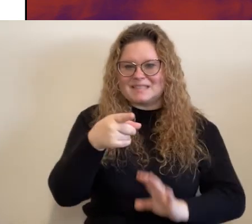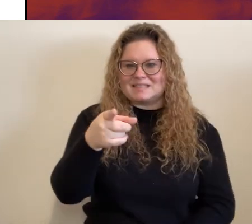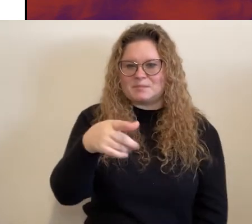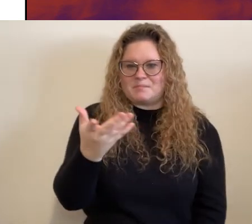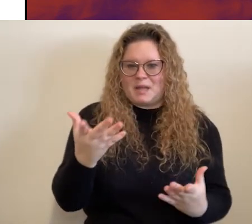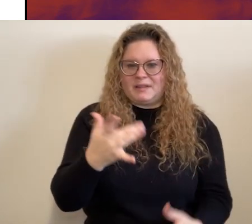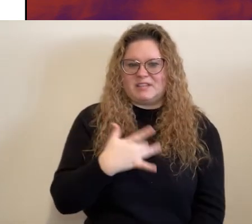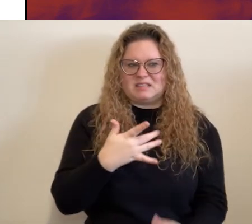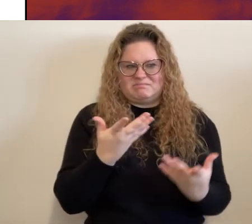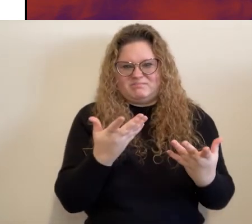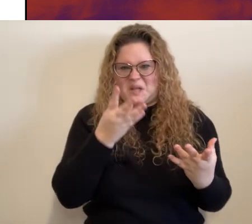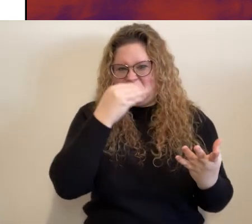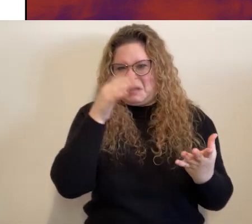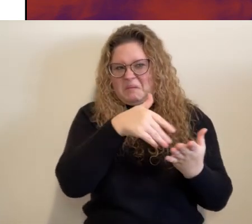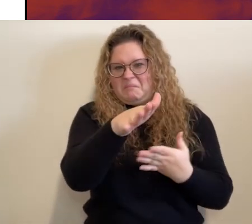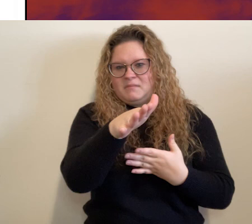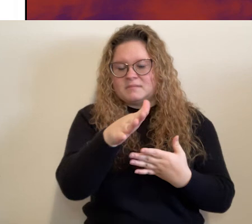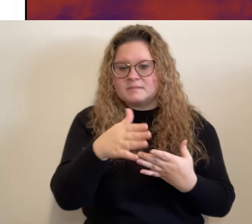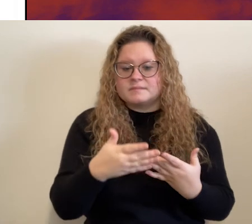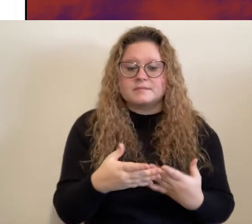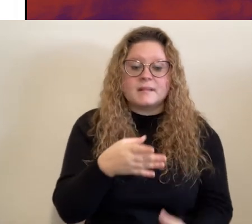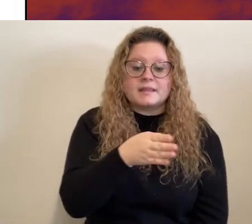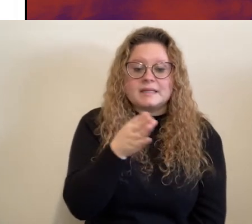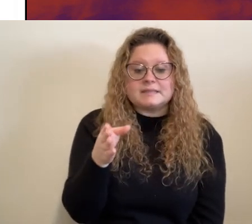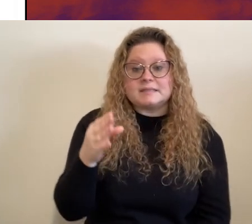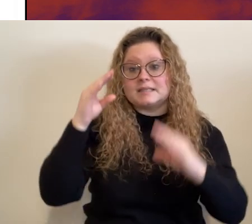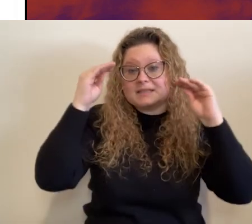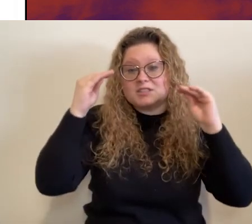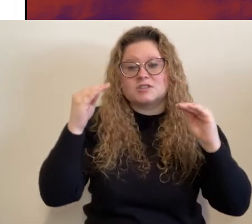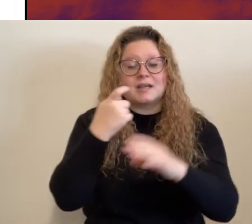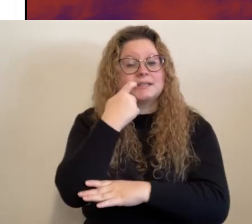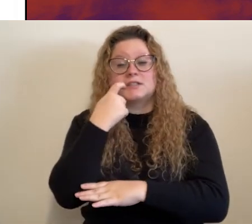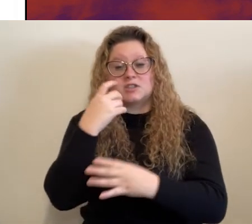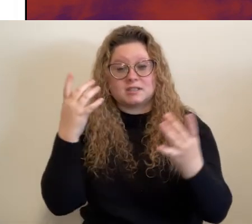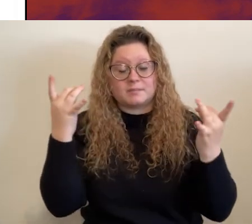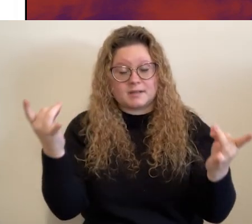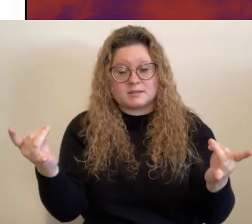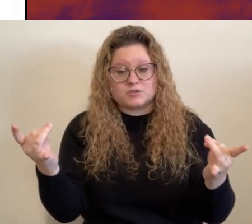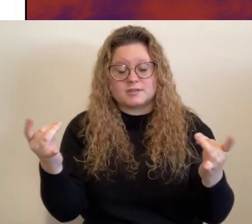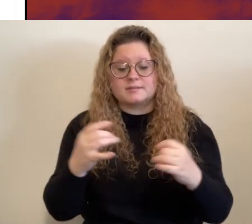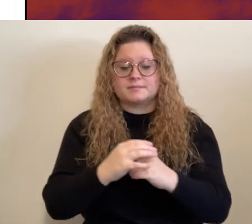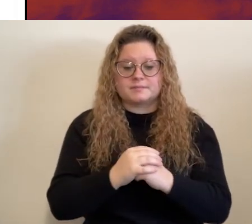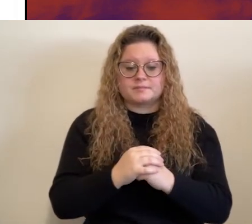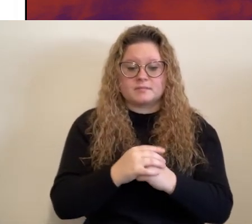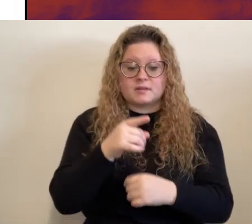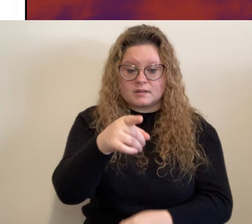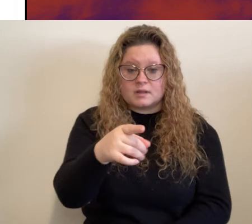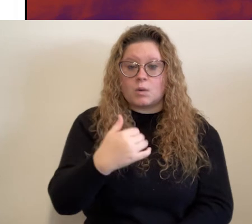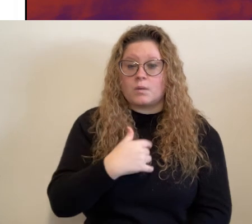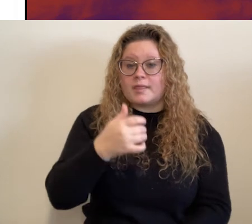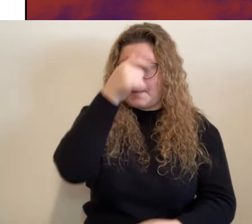And then her teaching the addiction meditation, and then also her with men behind her